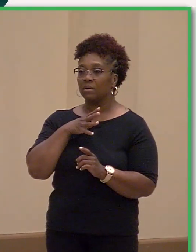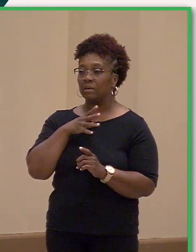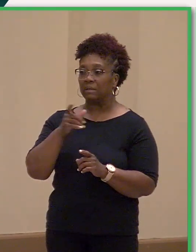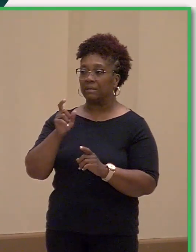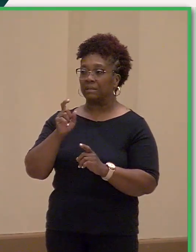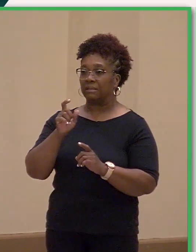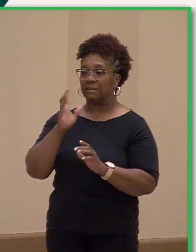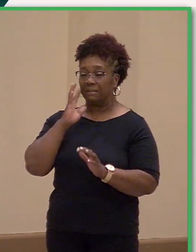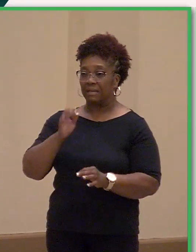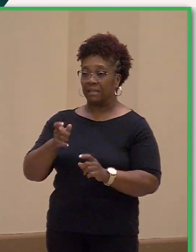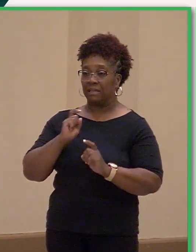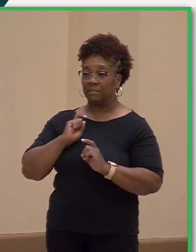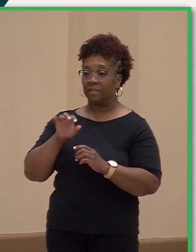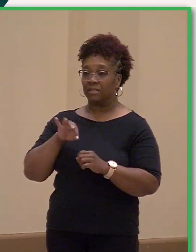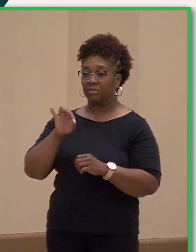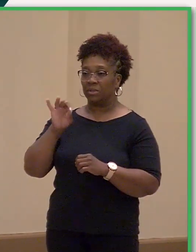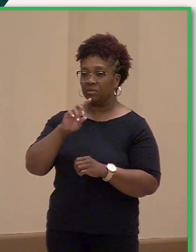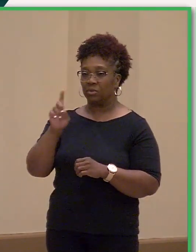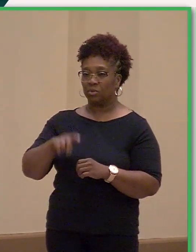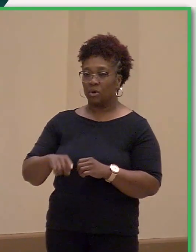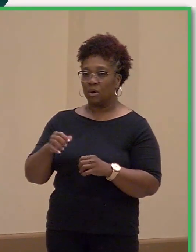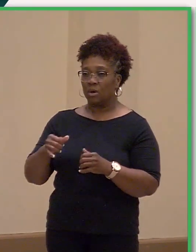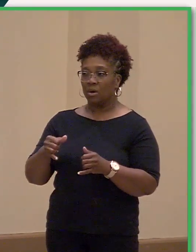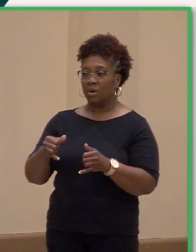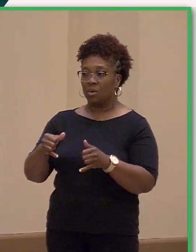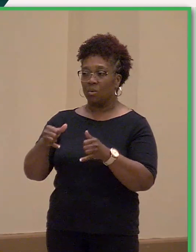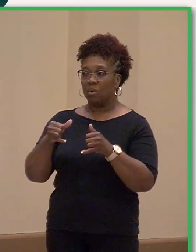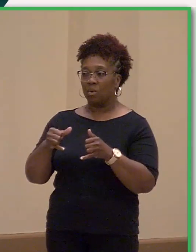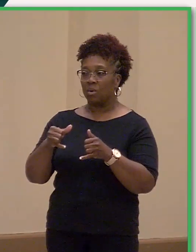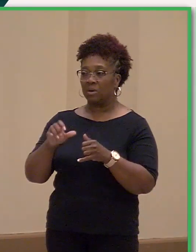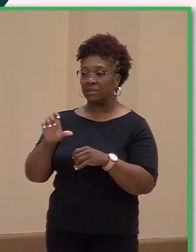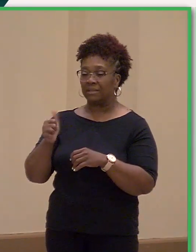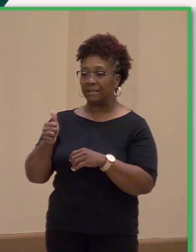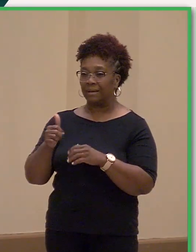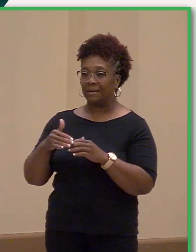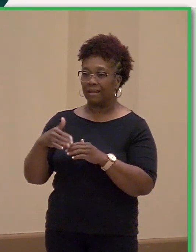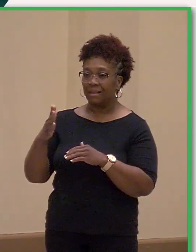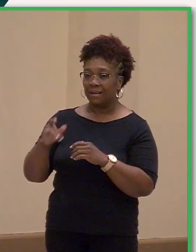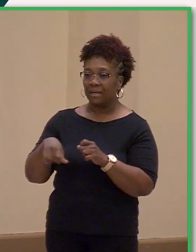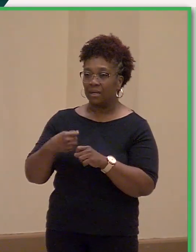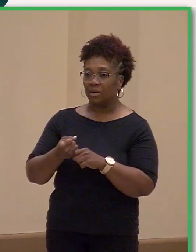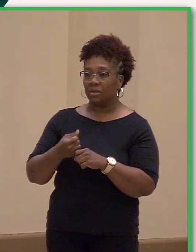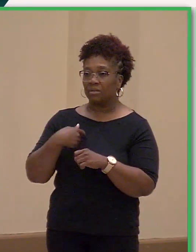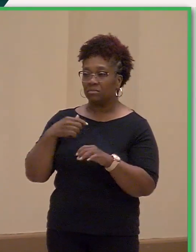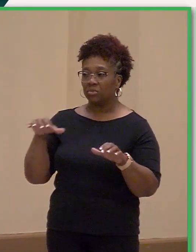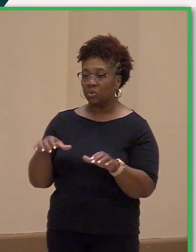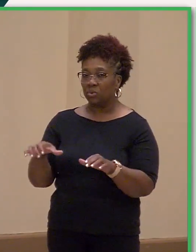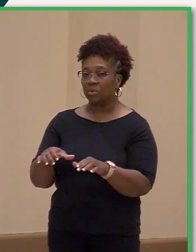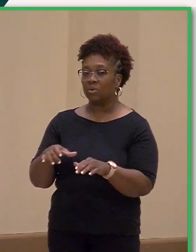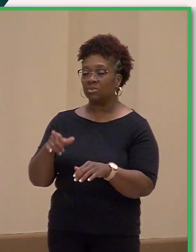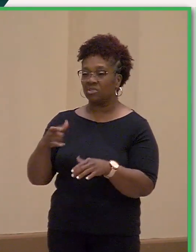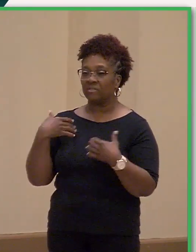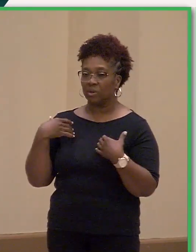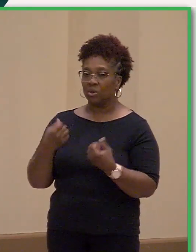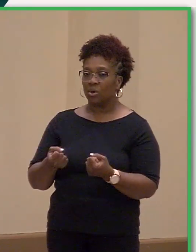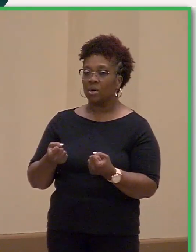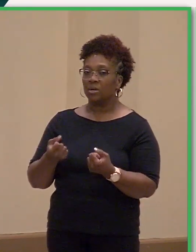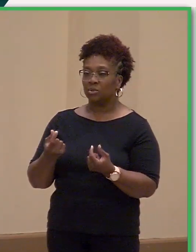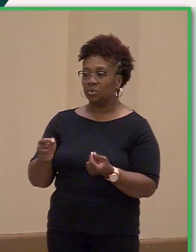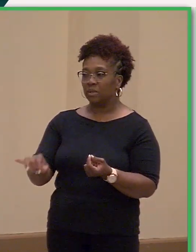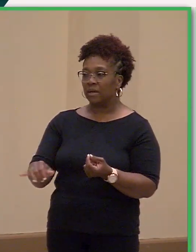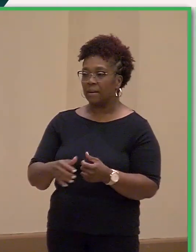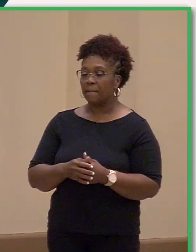those 10 plus years or more I've been advocating and doing whatever I do, she had the courage to do so.